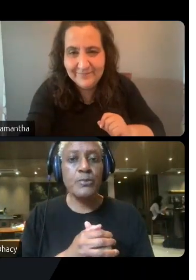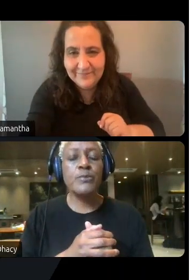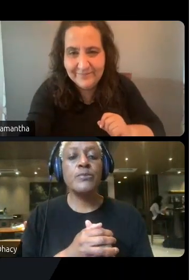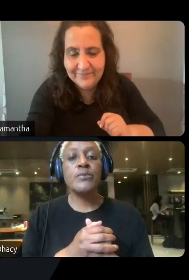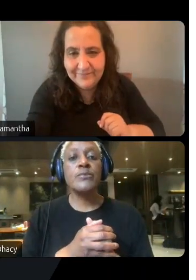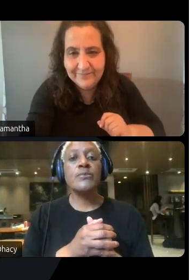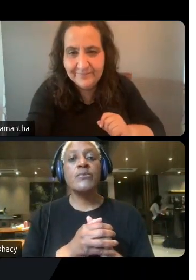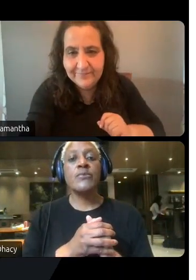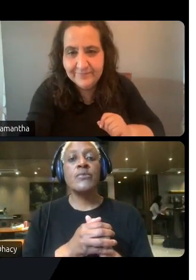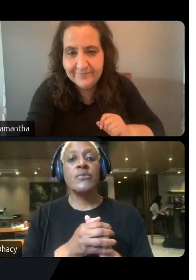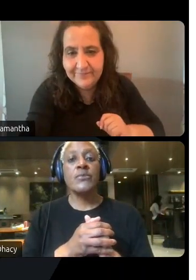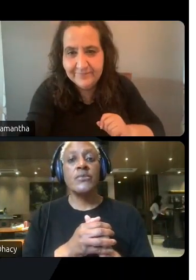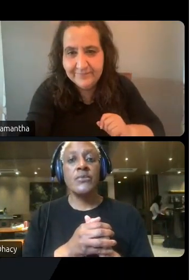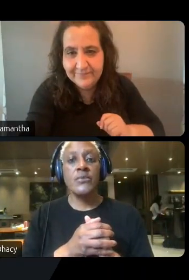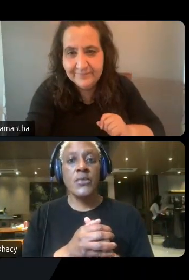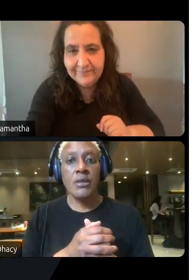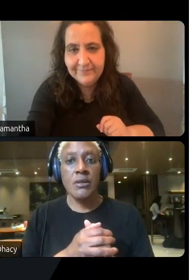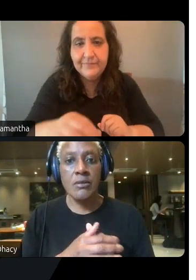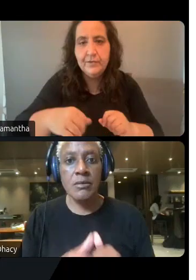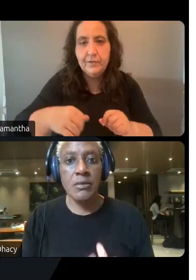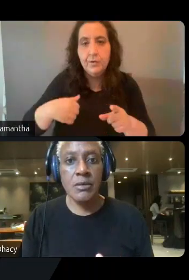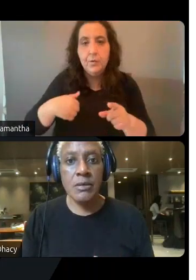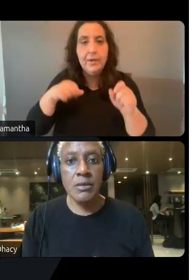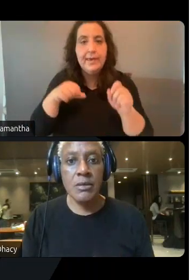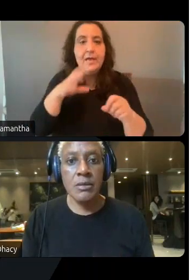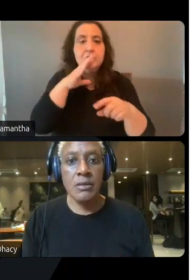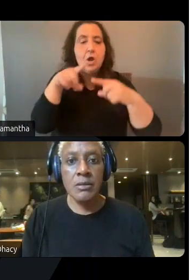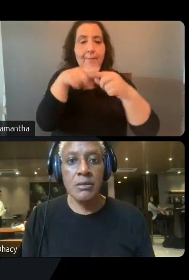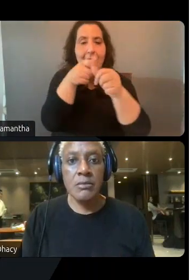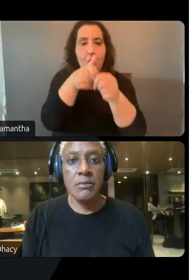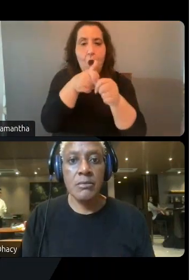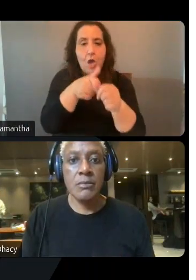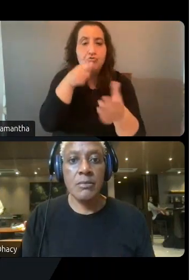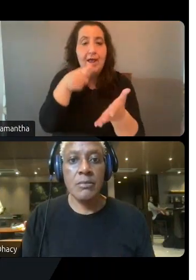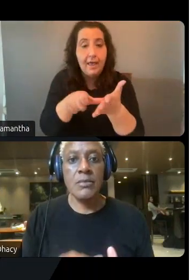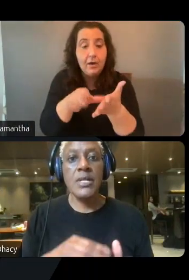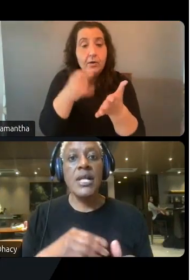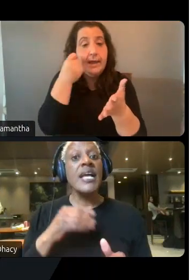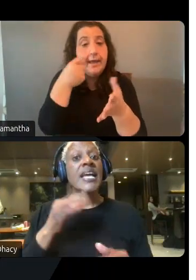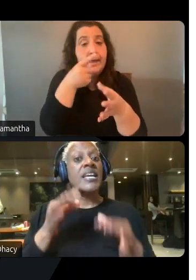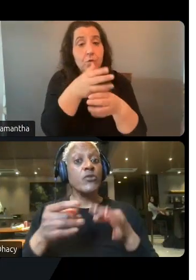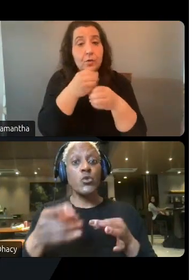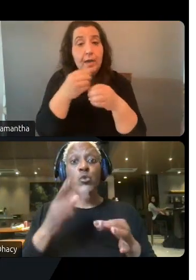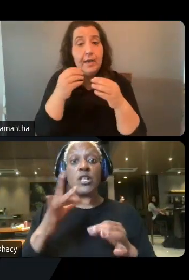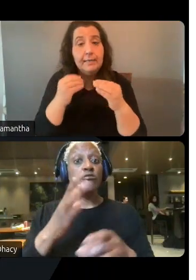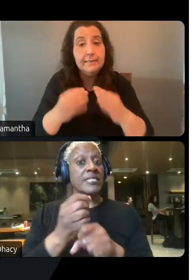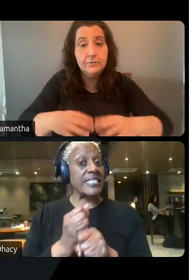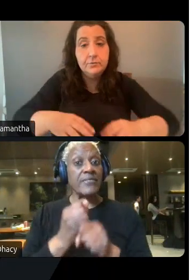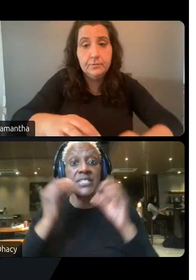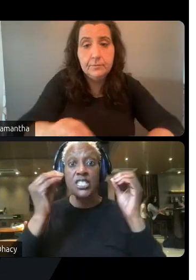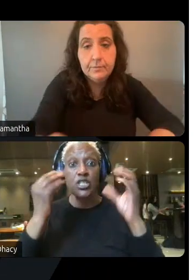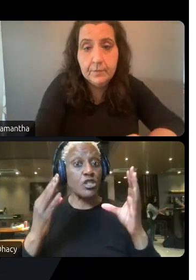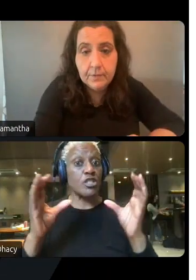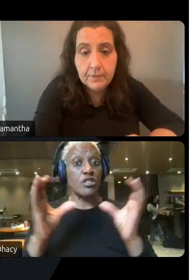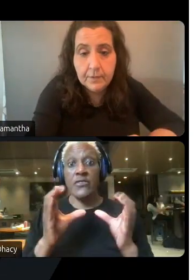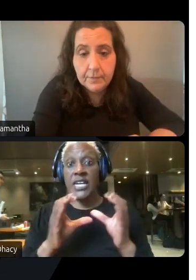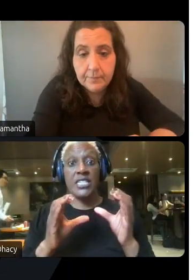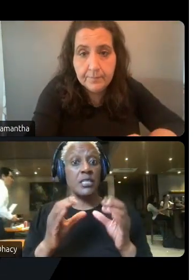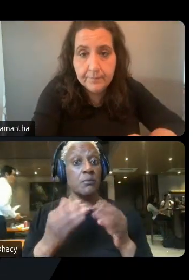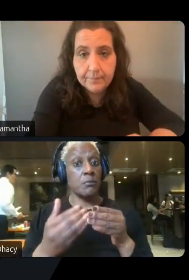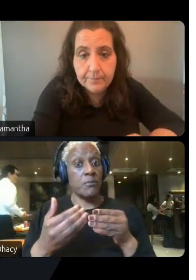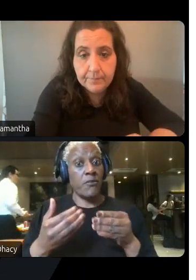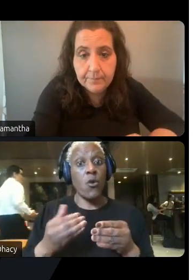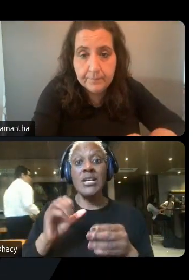we'll talk about the on-track letter. If you will receive a teacher certification by September 2026, you